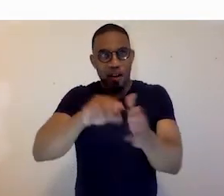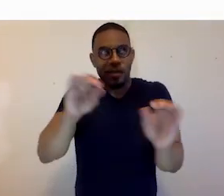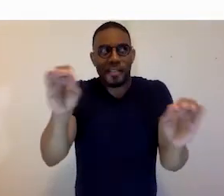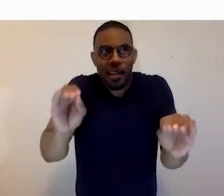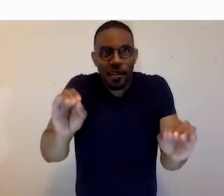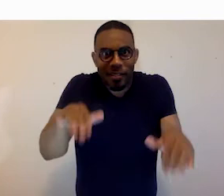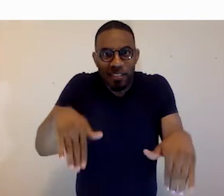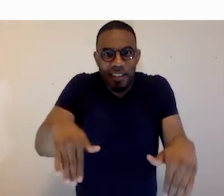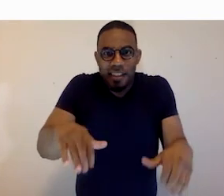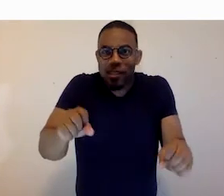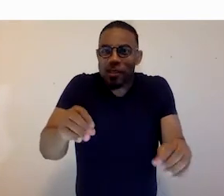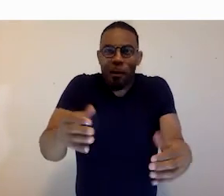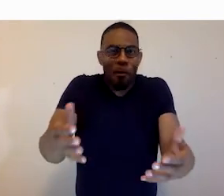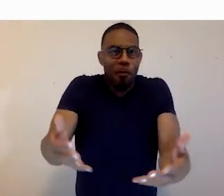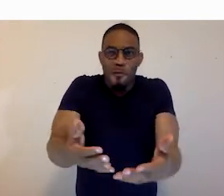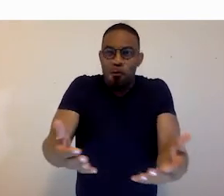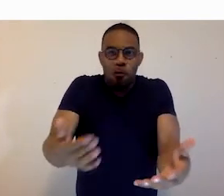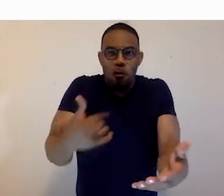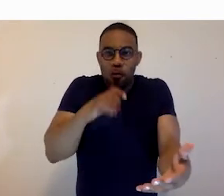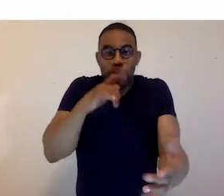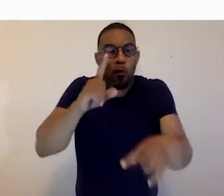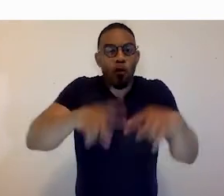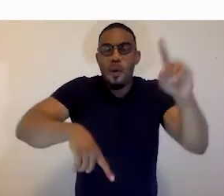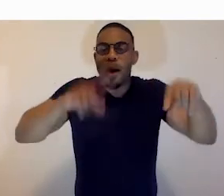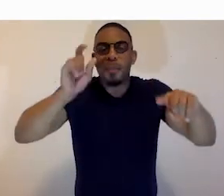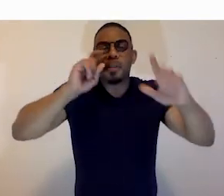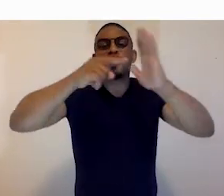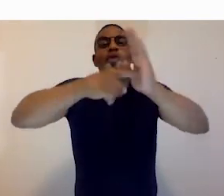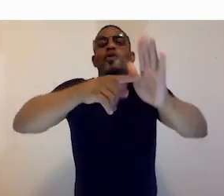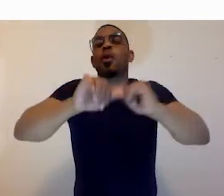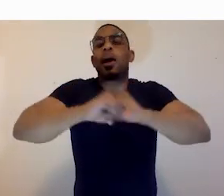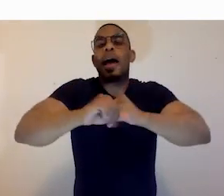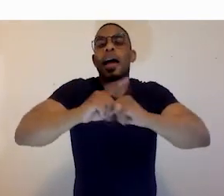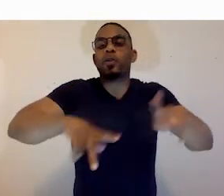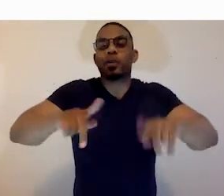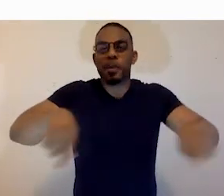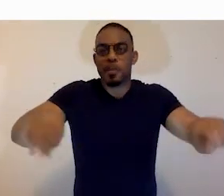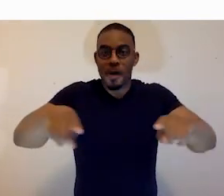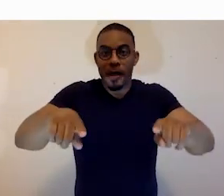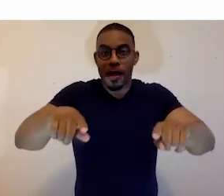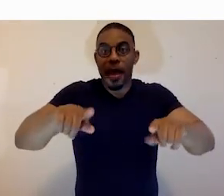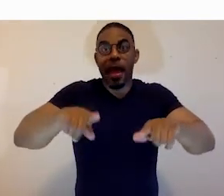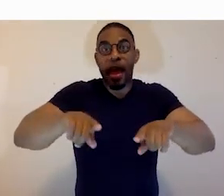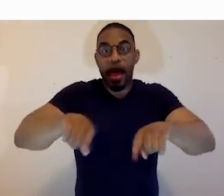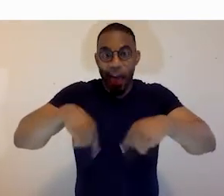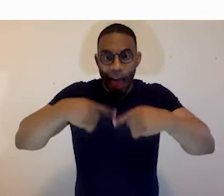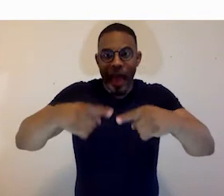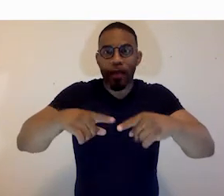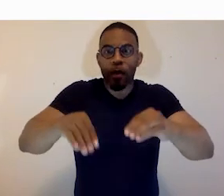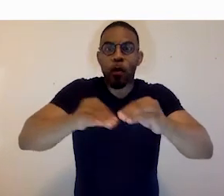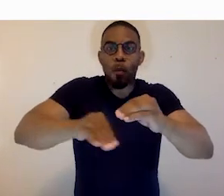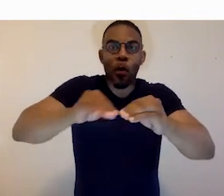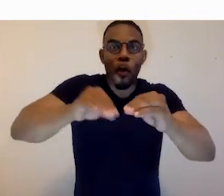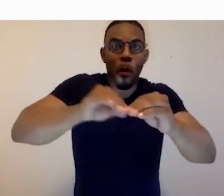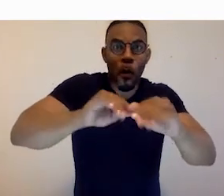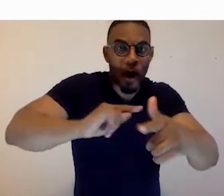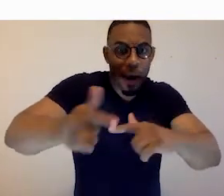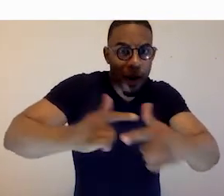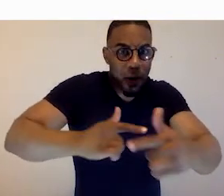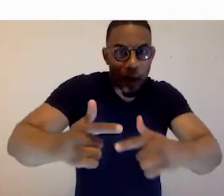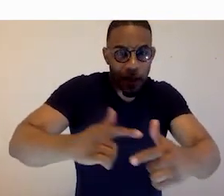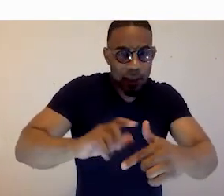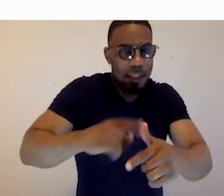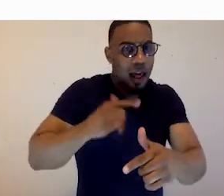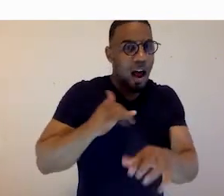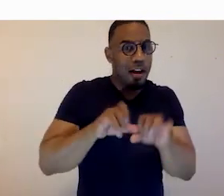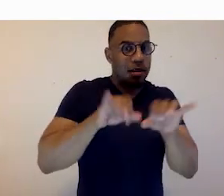anything yet. So we'll randomly just show ads to the people. And as there are more and more interactions, then